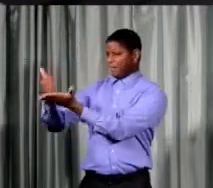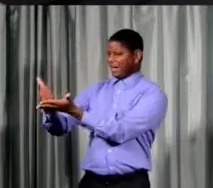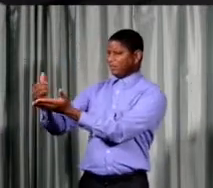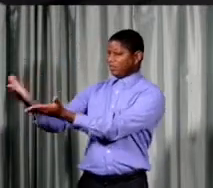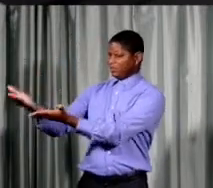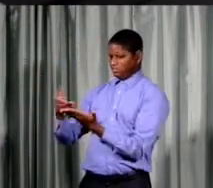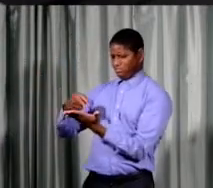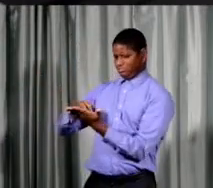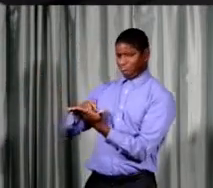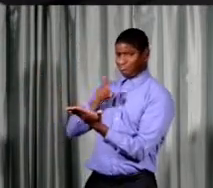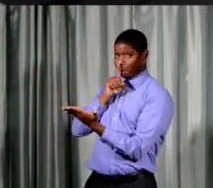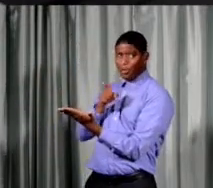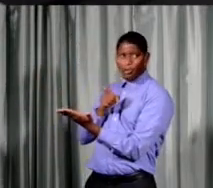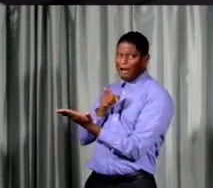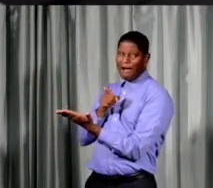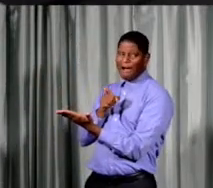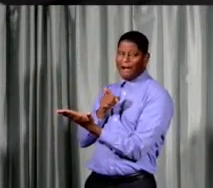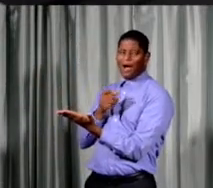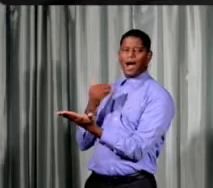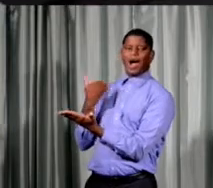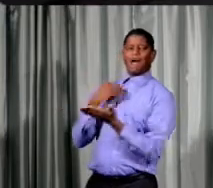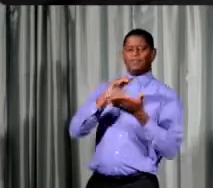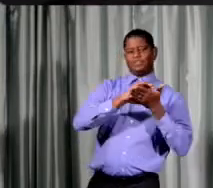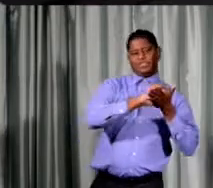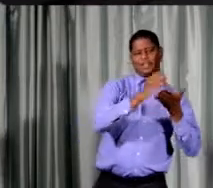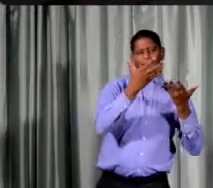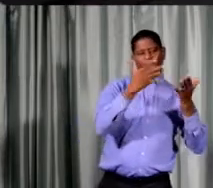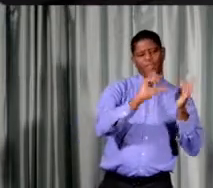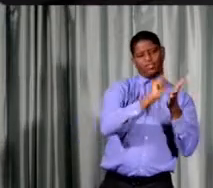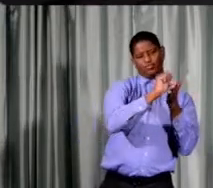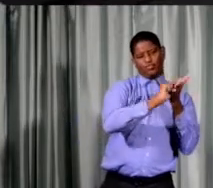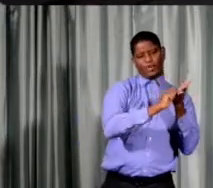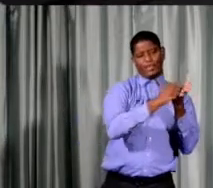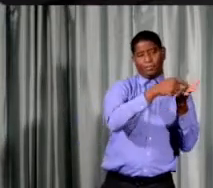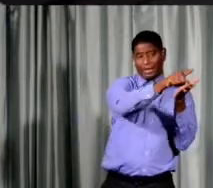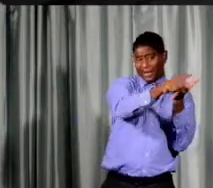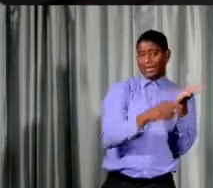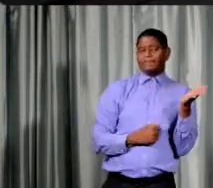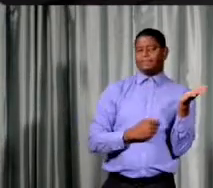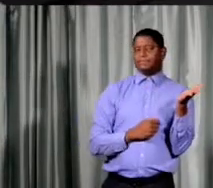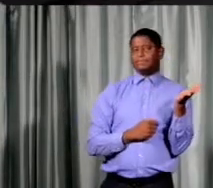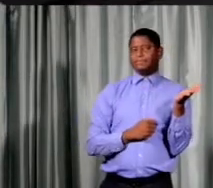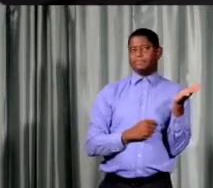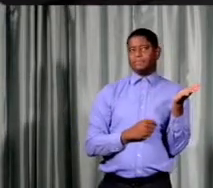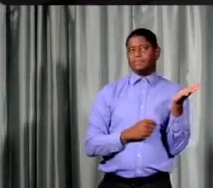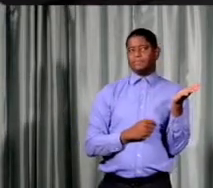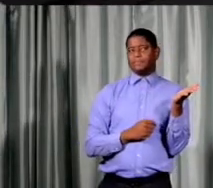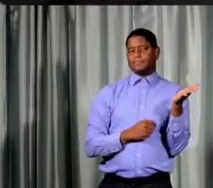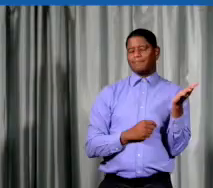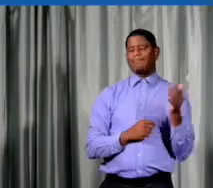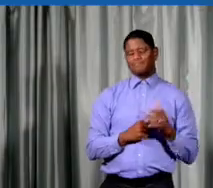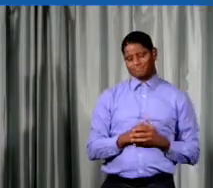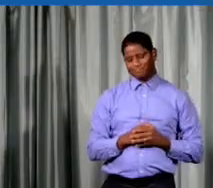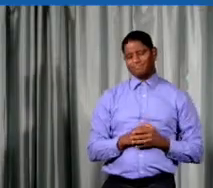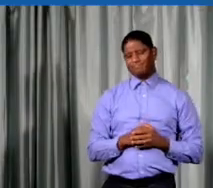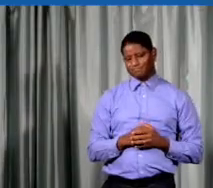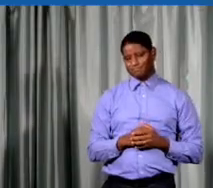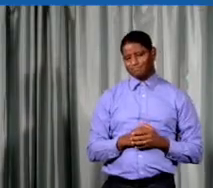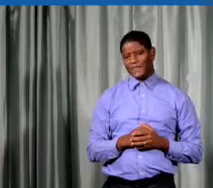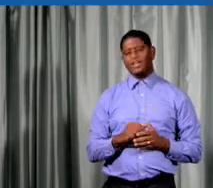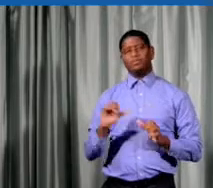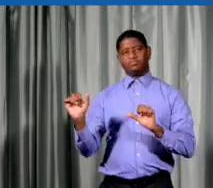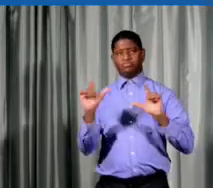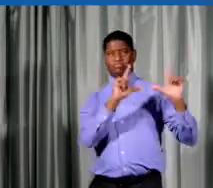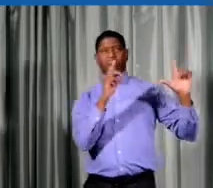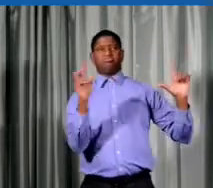not your true bank balance, because you have some checks out there that need to come in. Cash